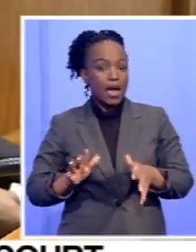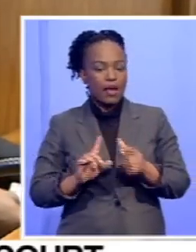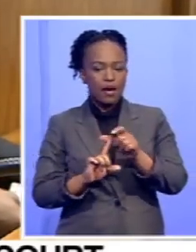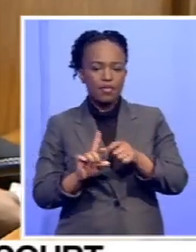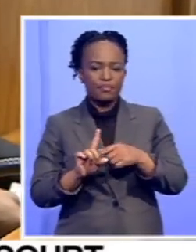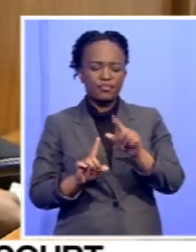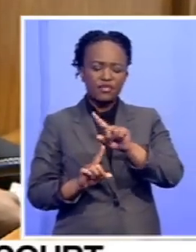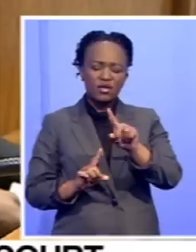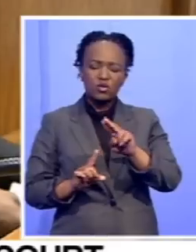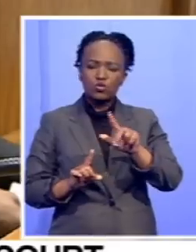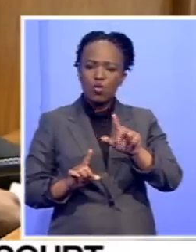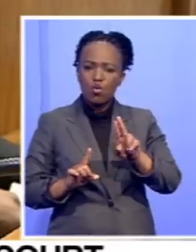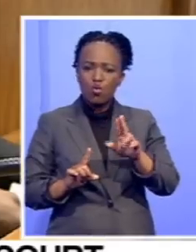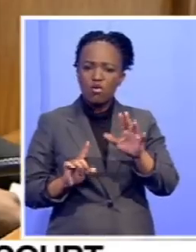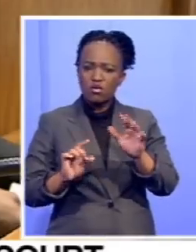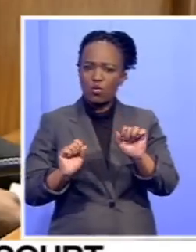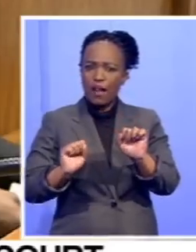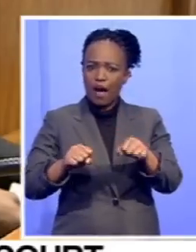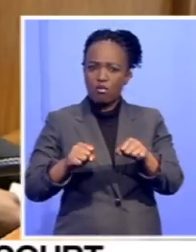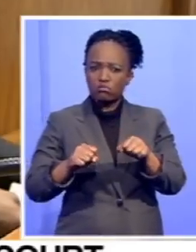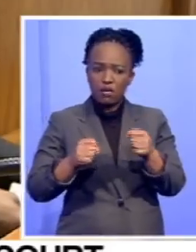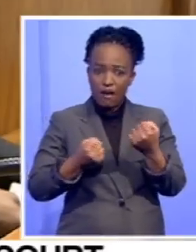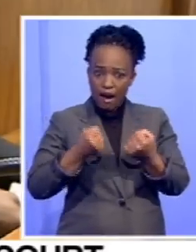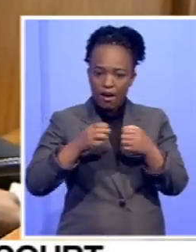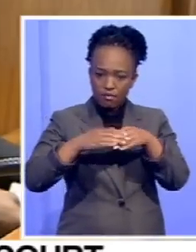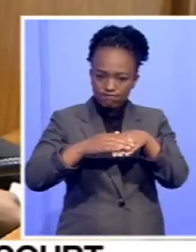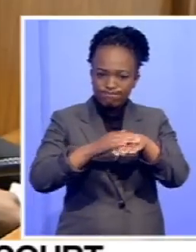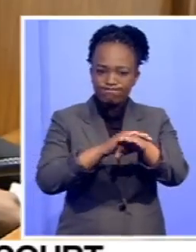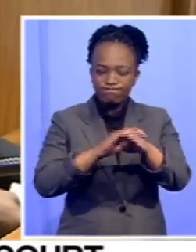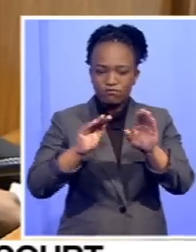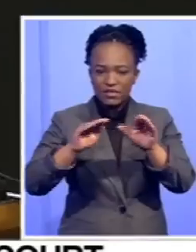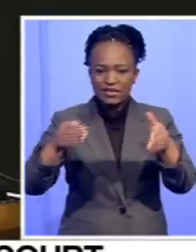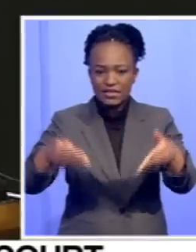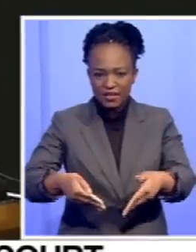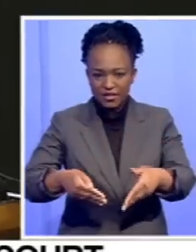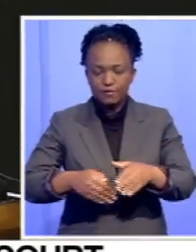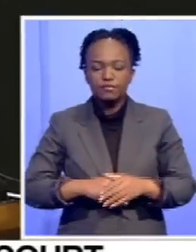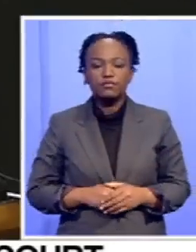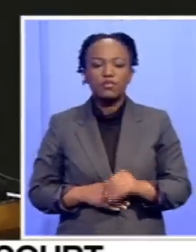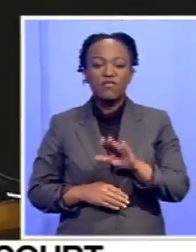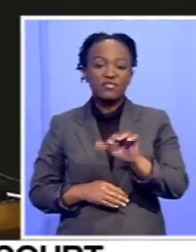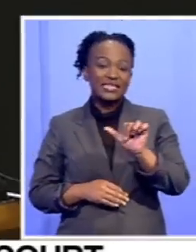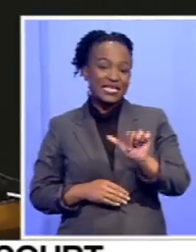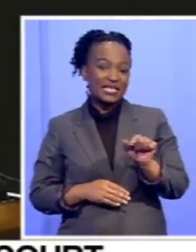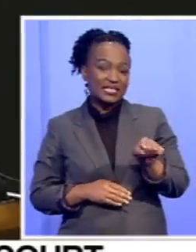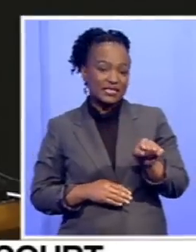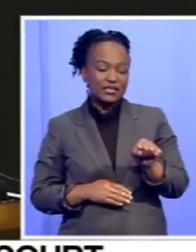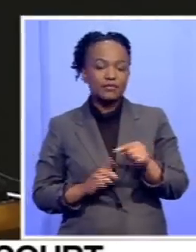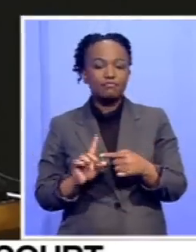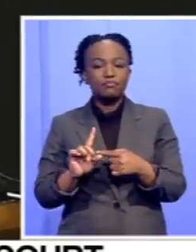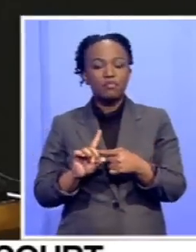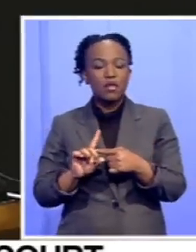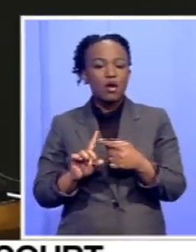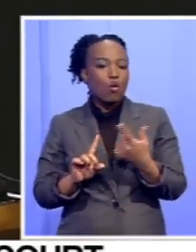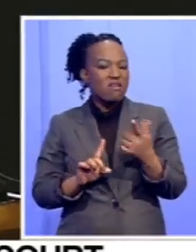allowed the accused vehicle to enter the cemetery. 56. In addition, the failure by General Zulu to testify cannot be